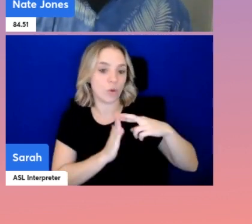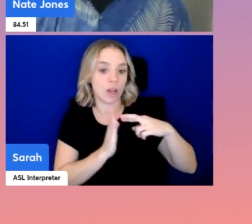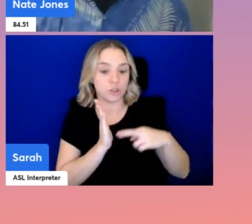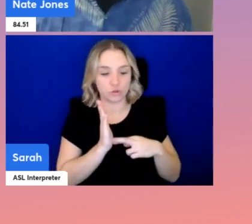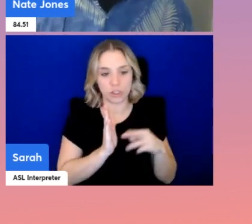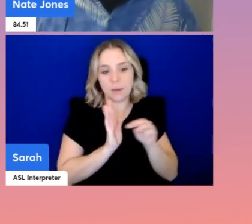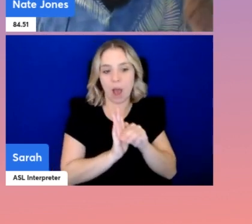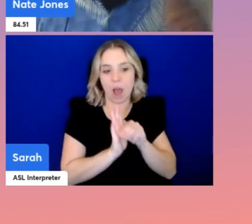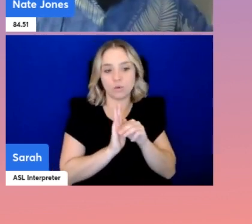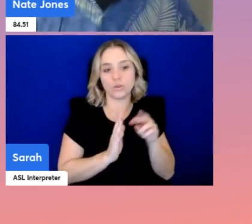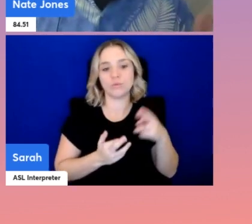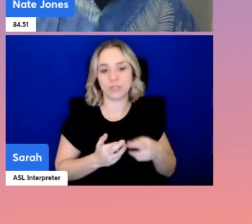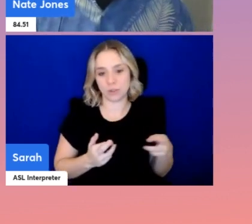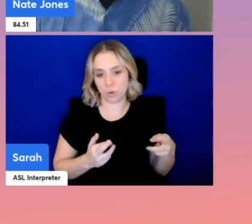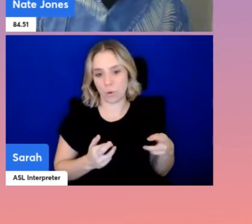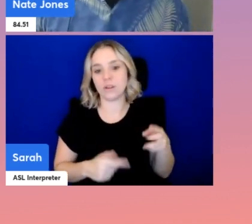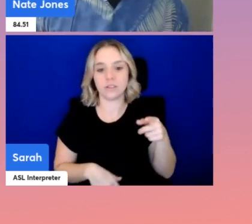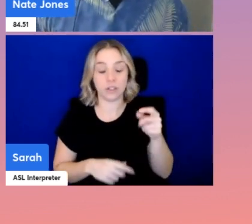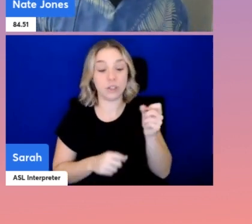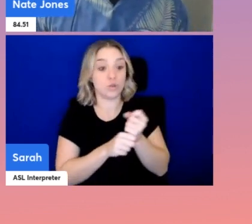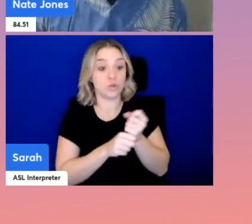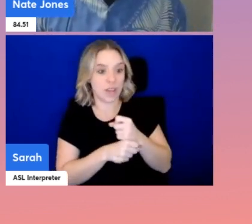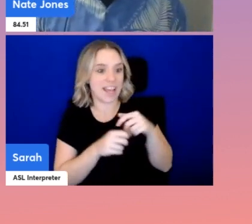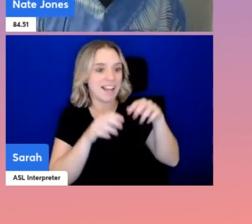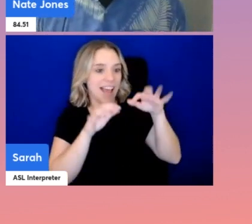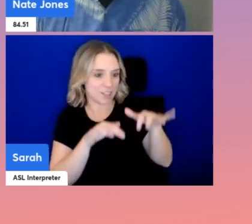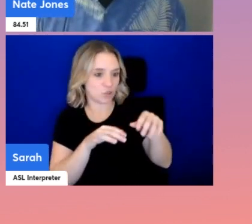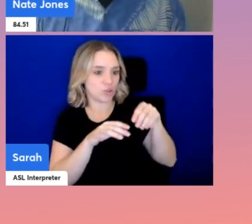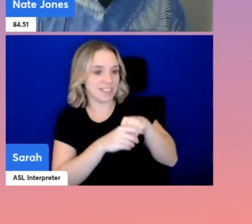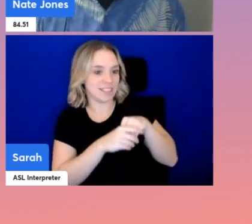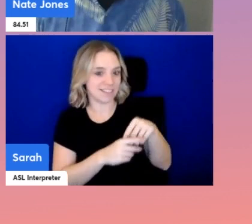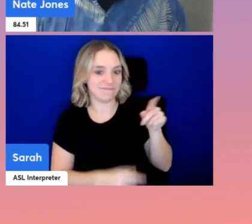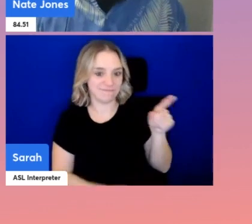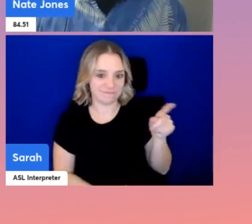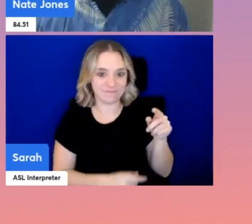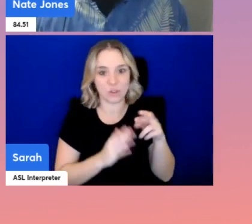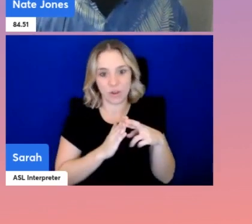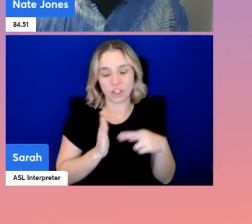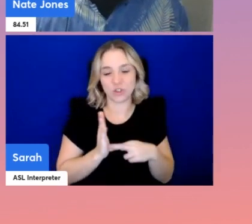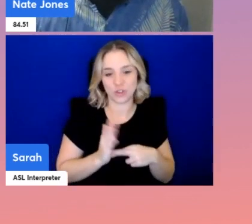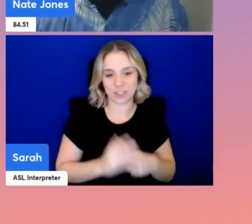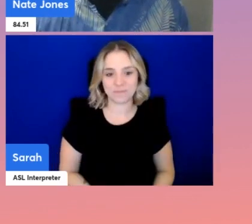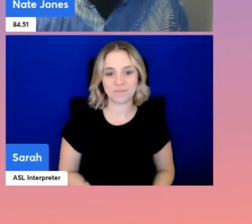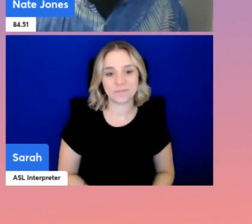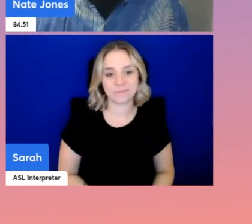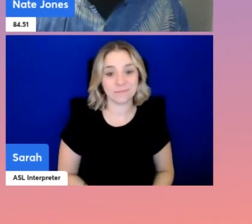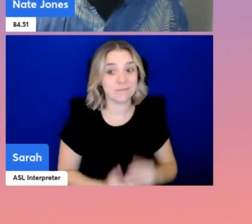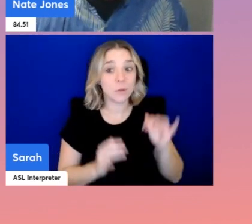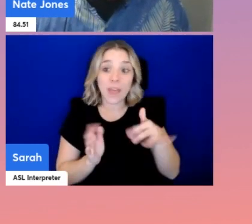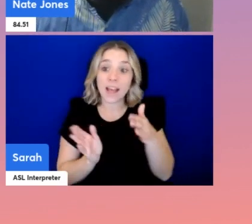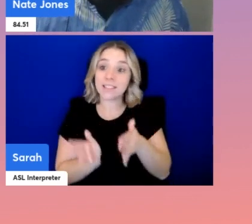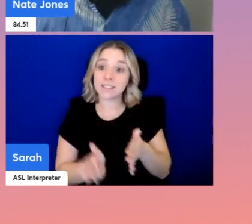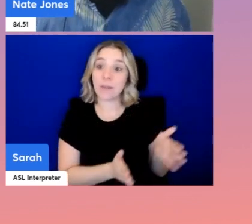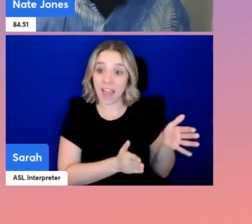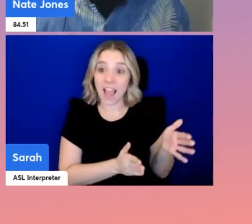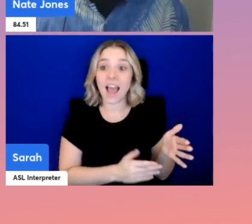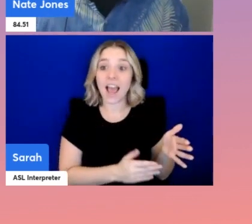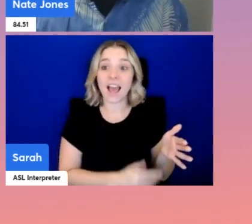in the registry that's pointing at this repo. So there was our plan. You can see we've got quite a few things in